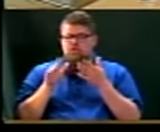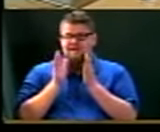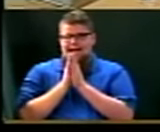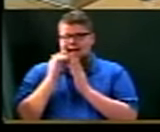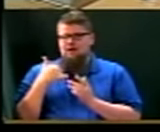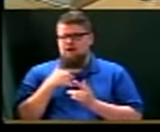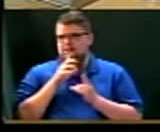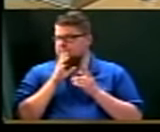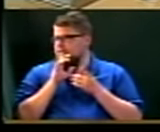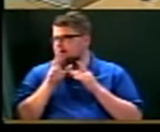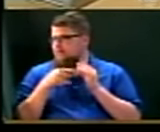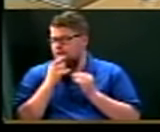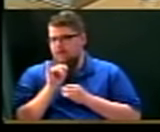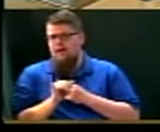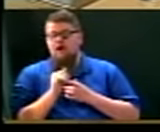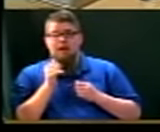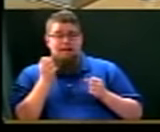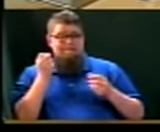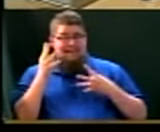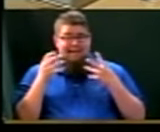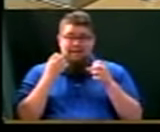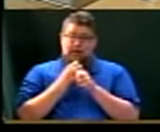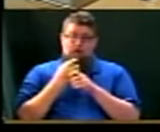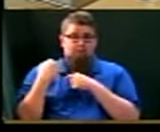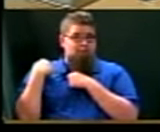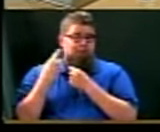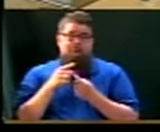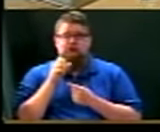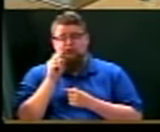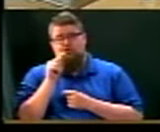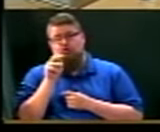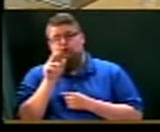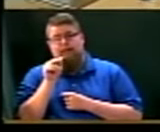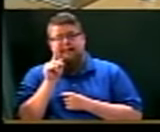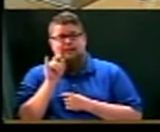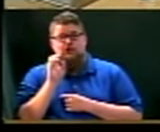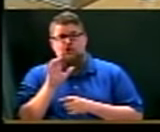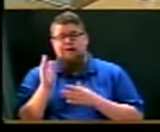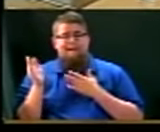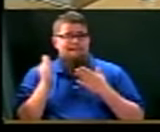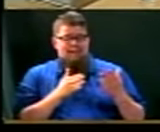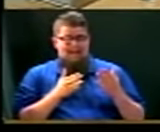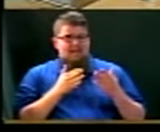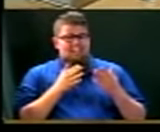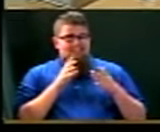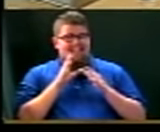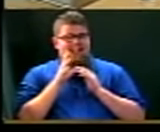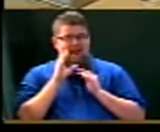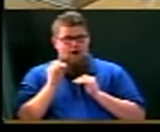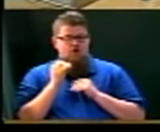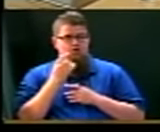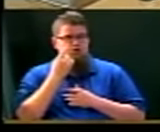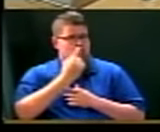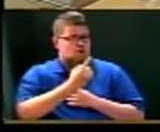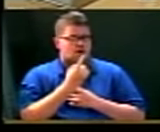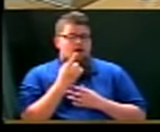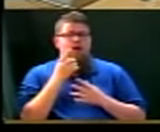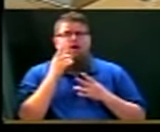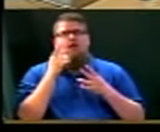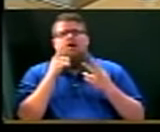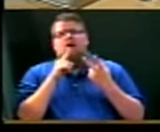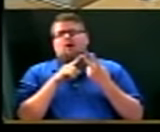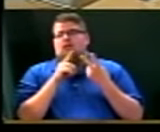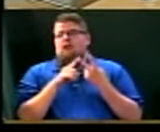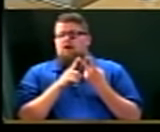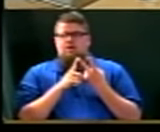speak. In all the years I've done strategic plan, and back when we did Nine Counties, One Vision, and back when